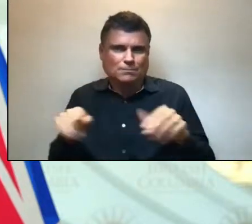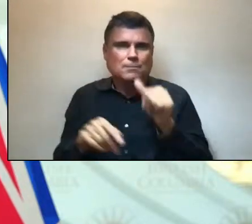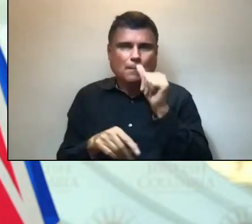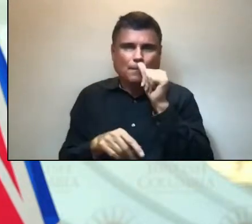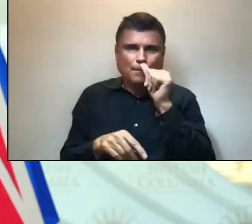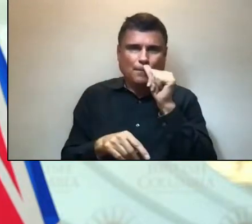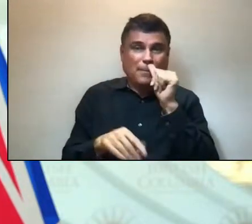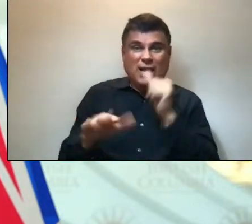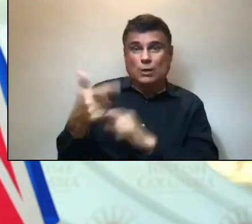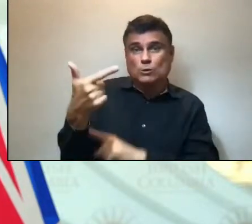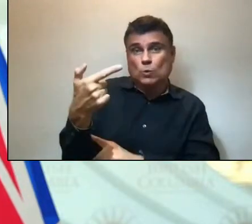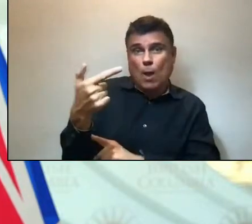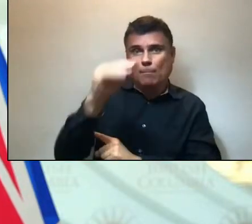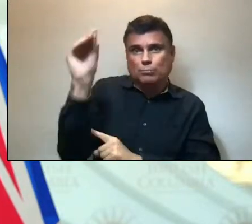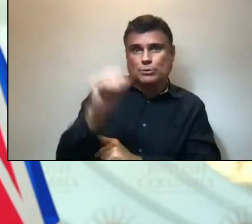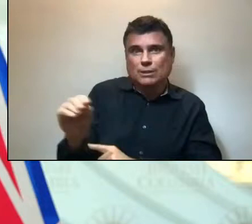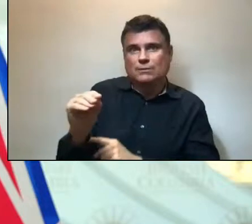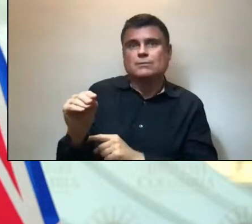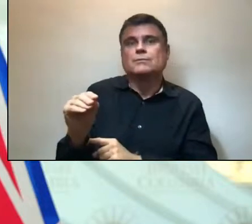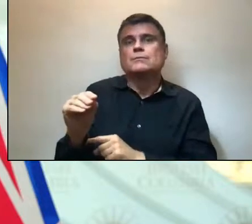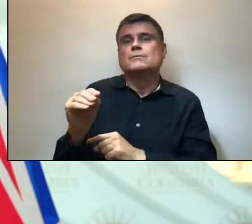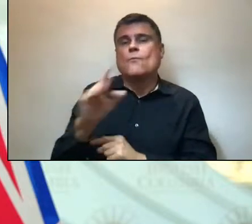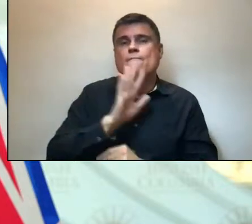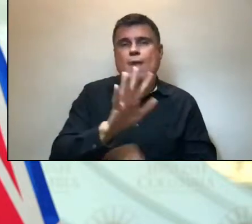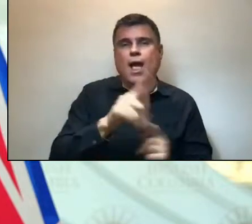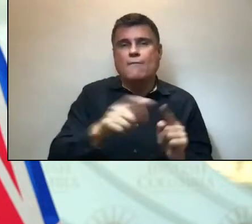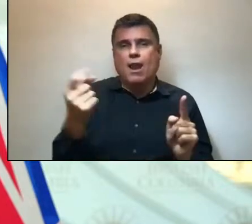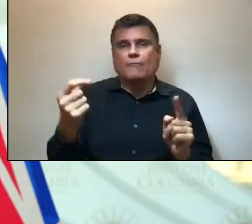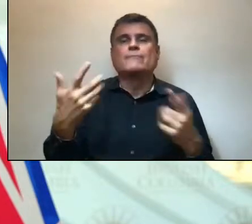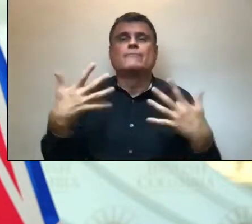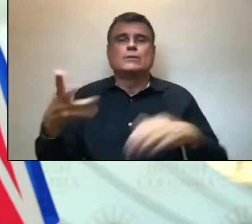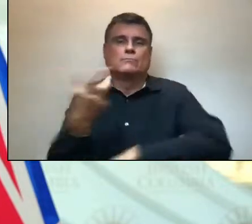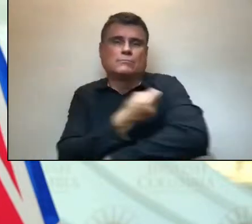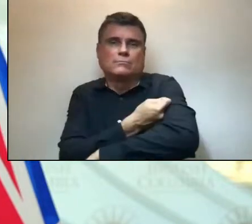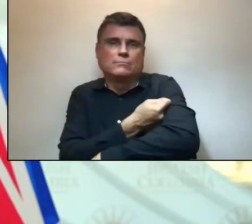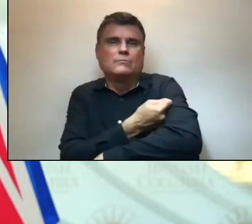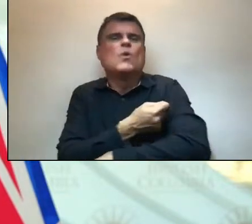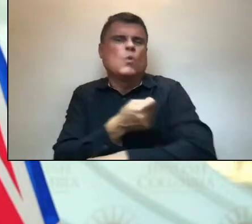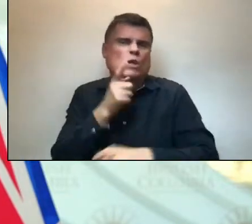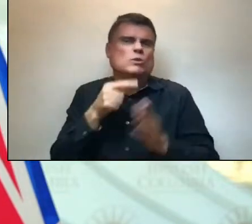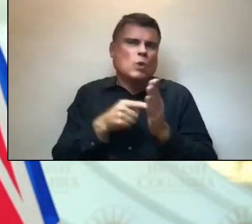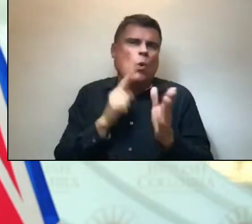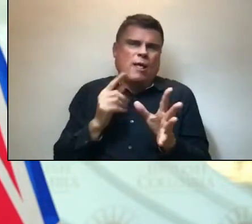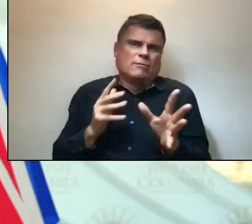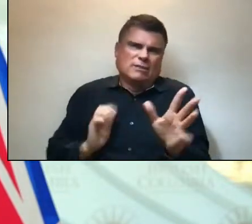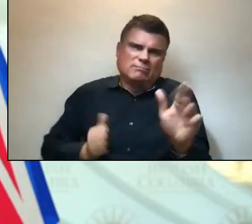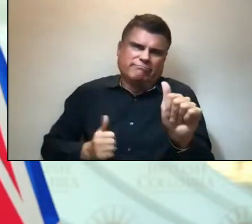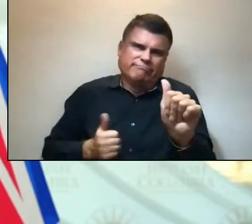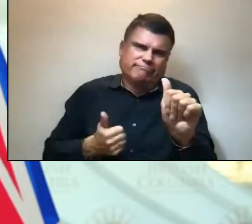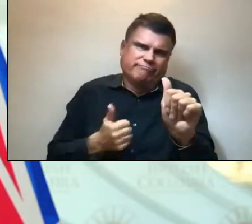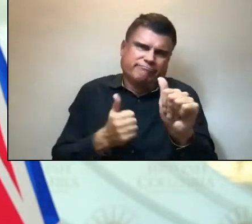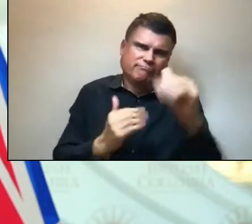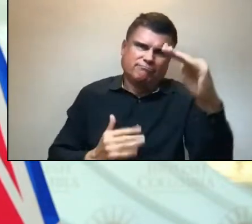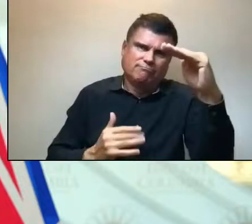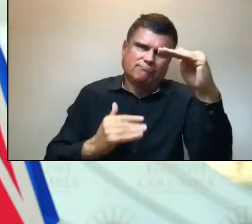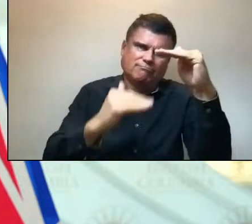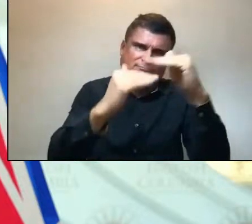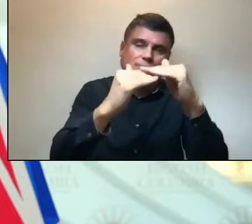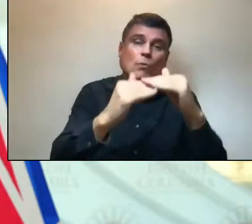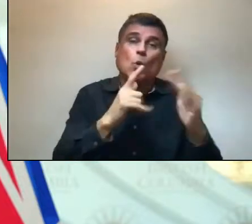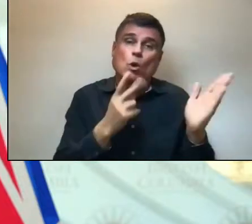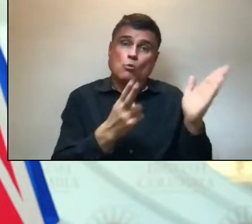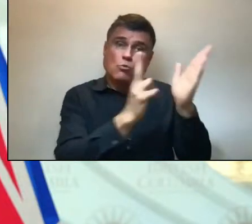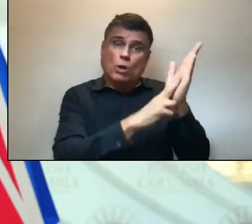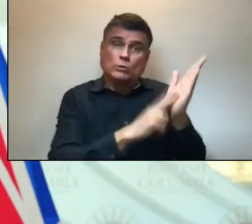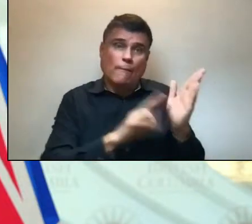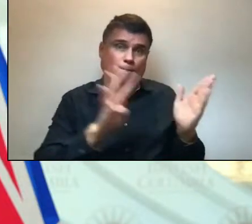21%. And what that tells us is that we are quickly, of course, going to catch up to the number of people registered, because we're vaccinating at